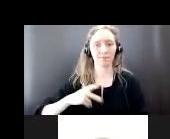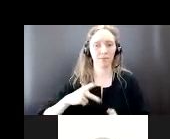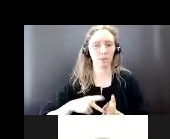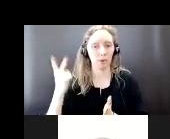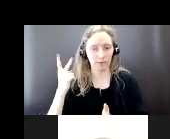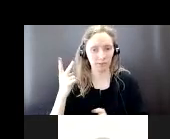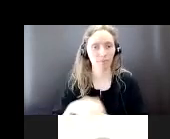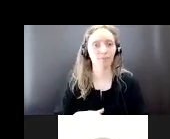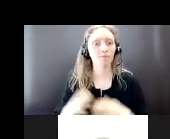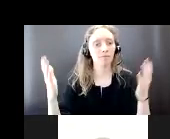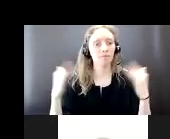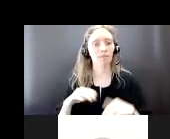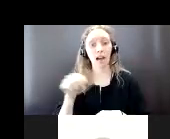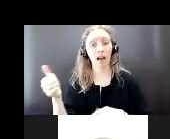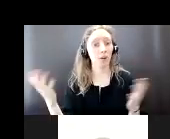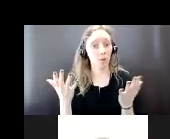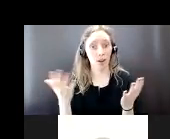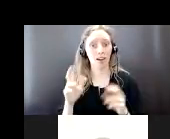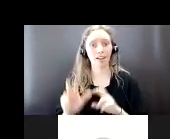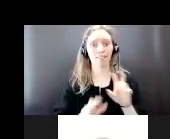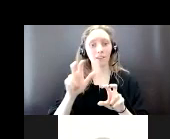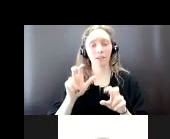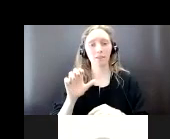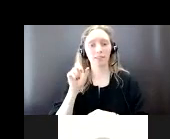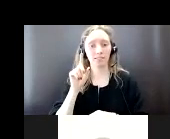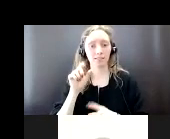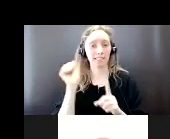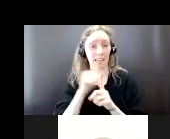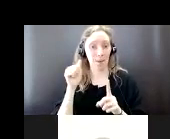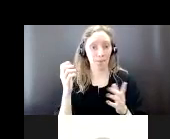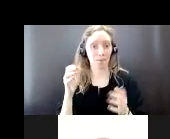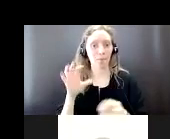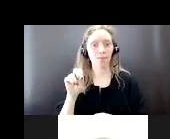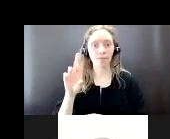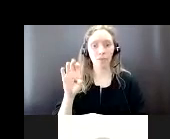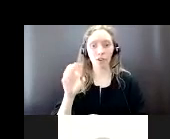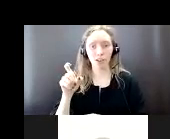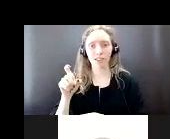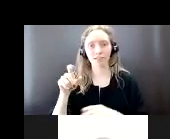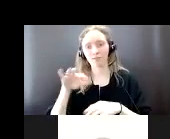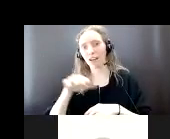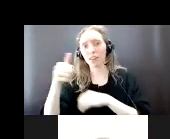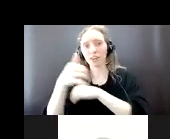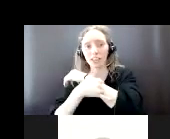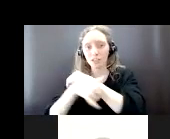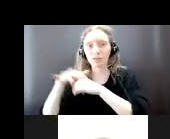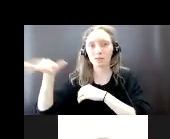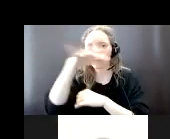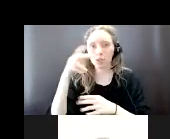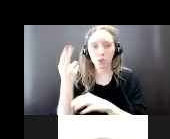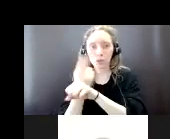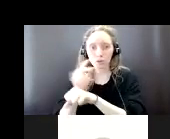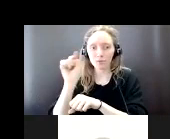offshore investing, exempt securities. Then there are these imposter scams. People have, posing or pretending to work